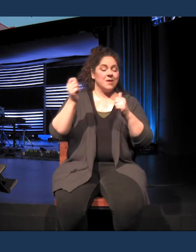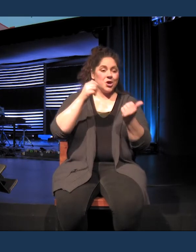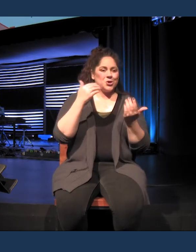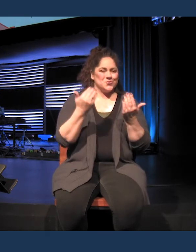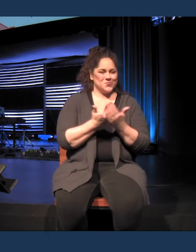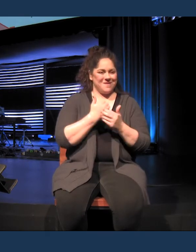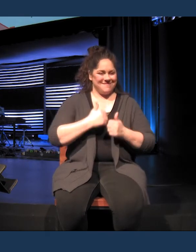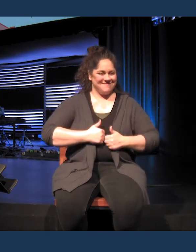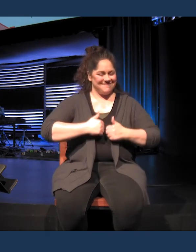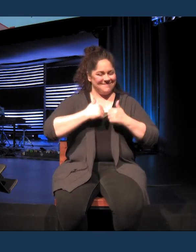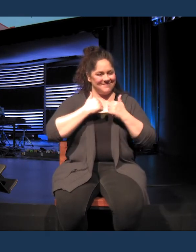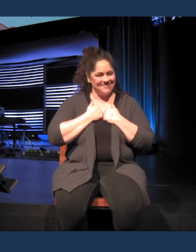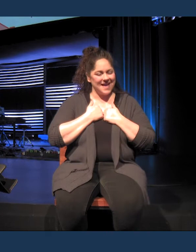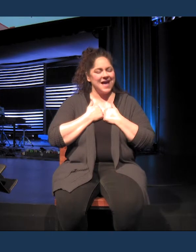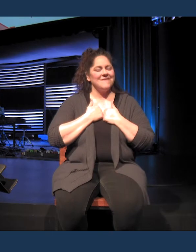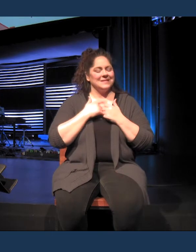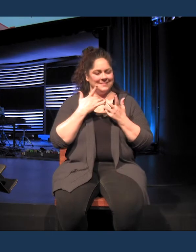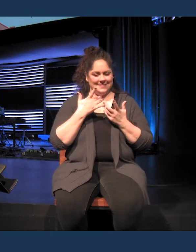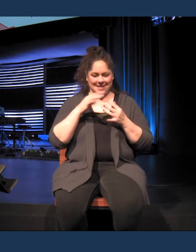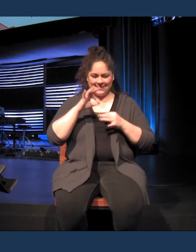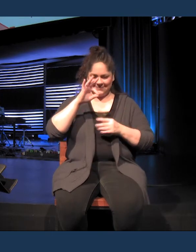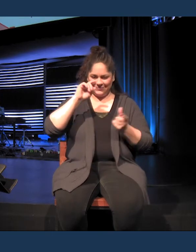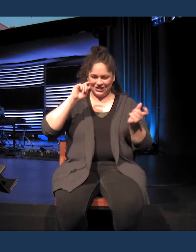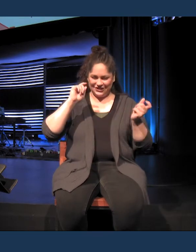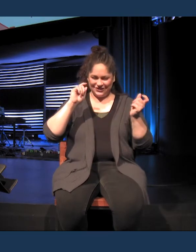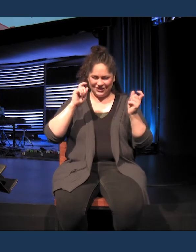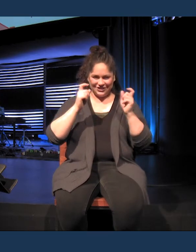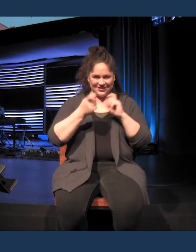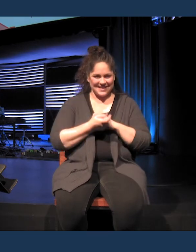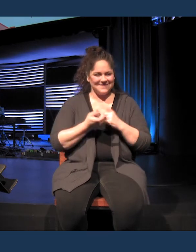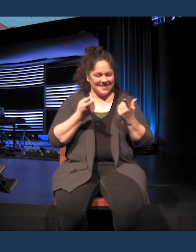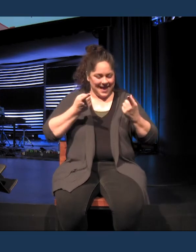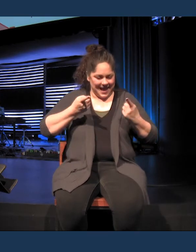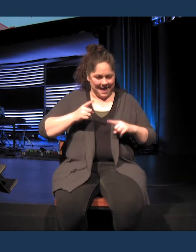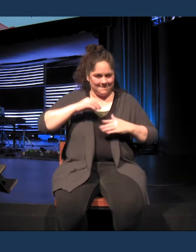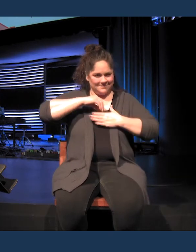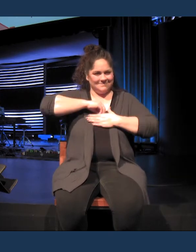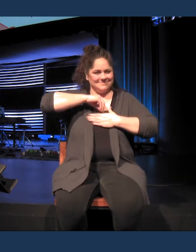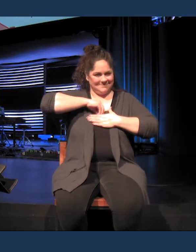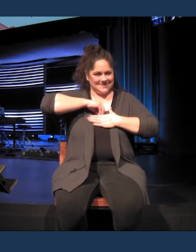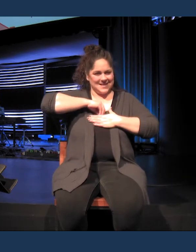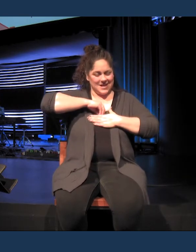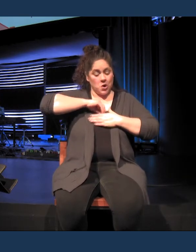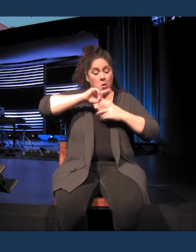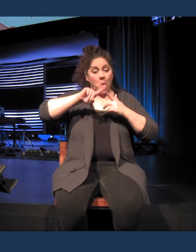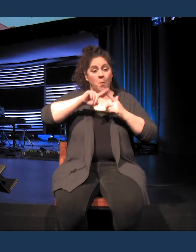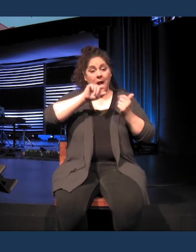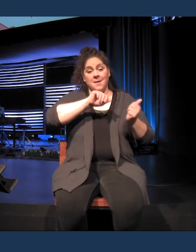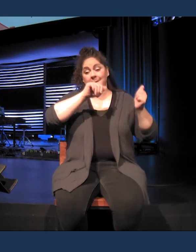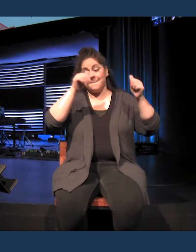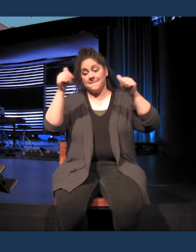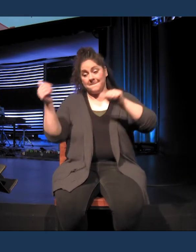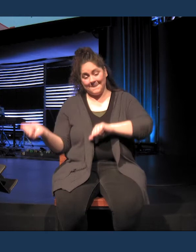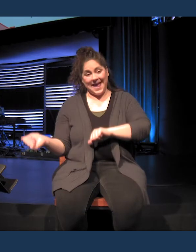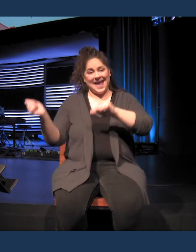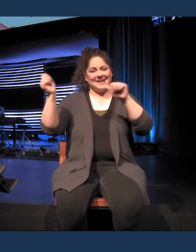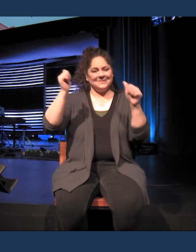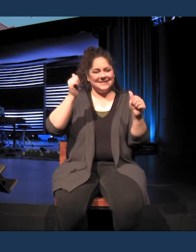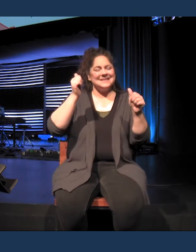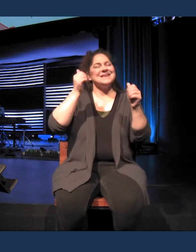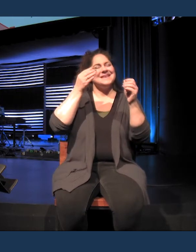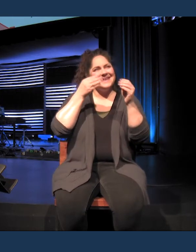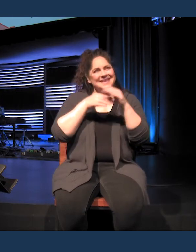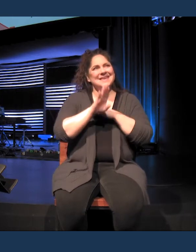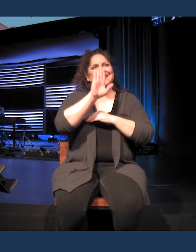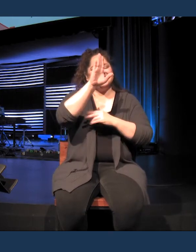speaks of a spiritual transformation that takes place. And you're baptized into the name of